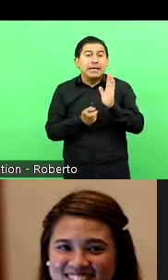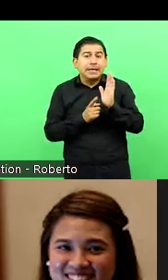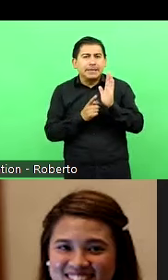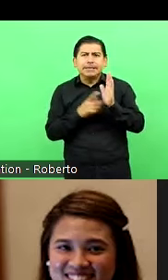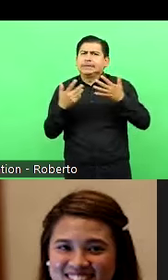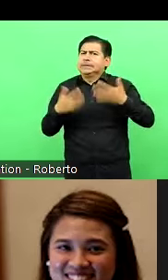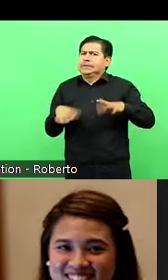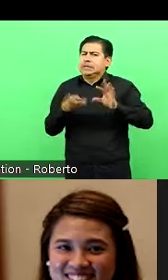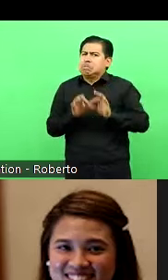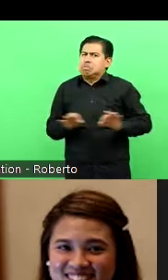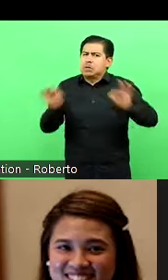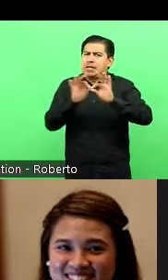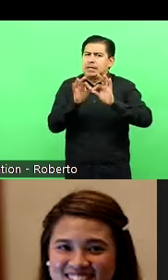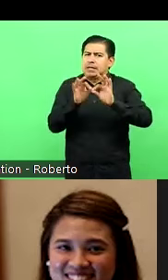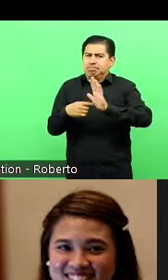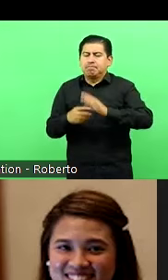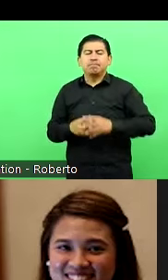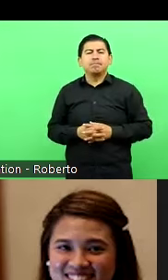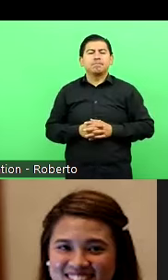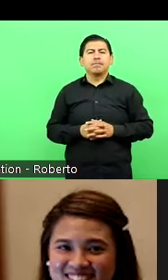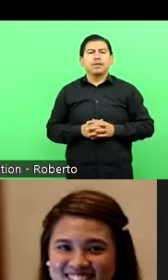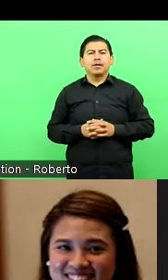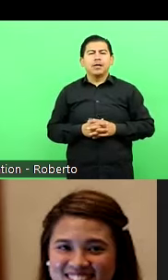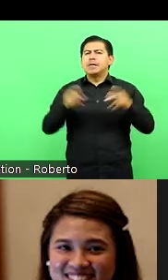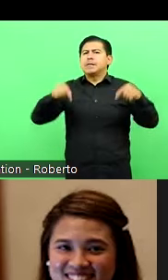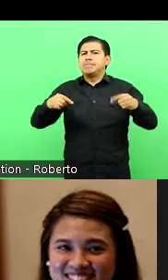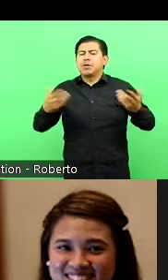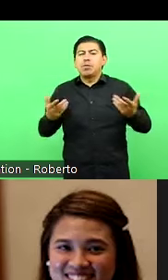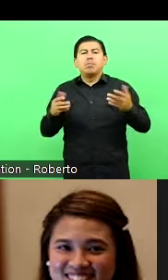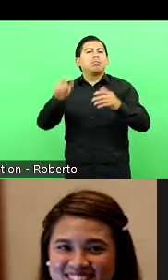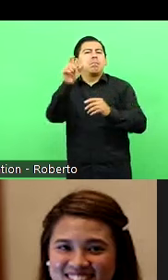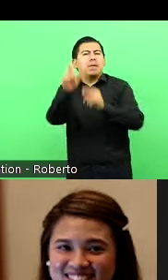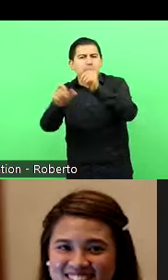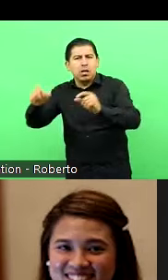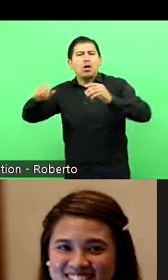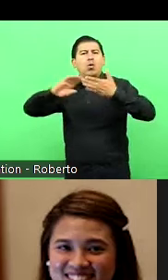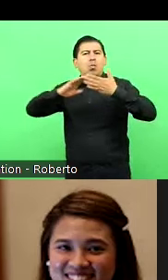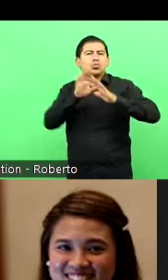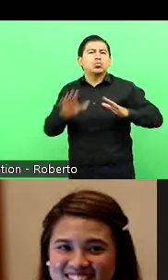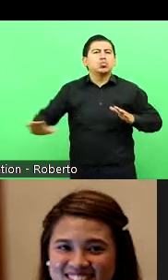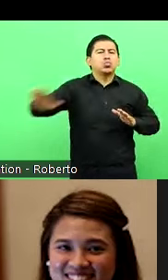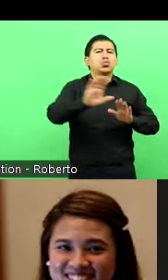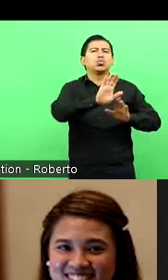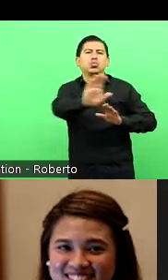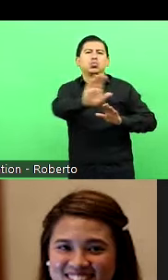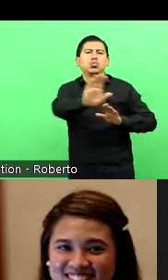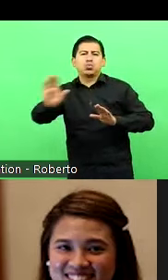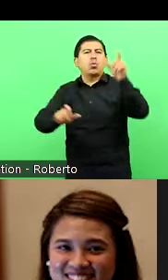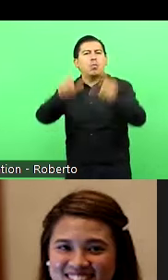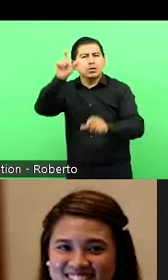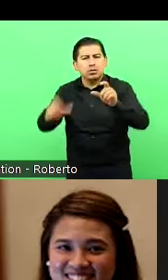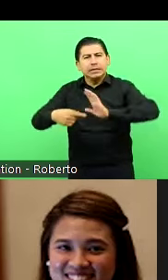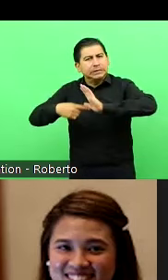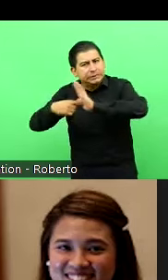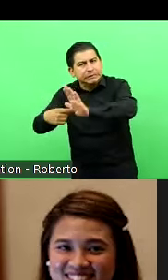are empowered to also implement programs that are inclusive. We are to also strengthen the engagement with